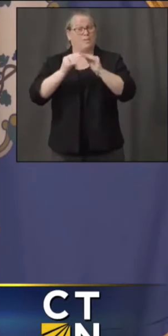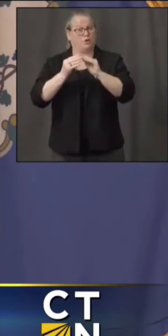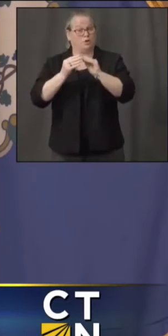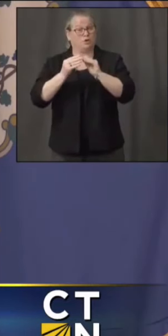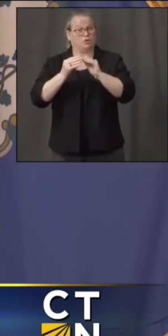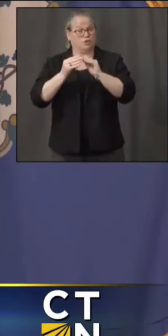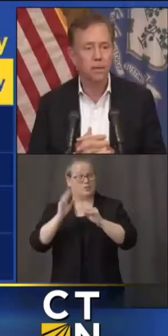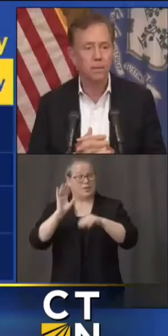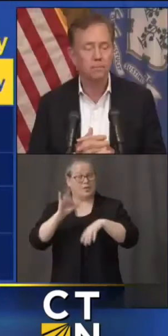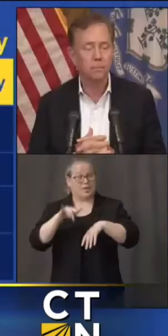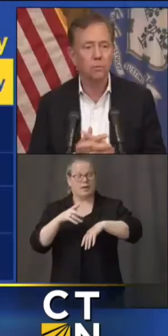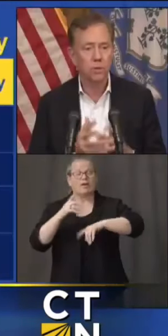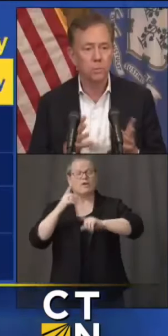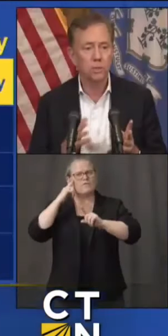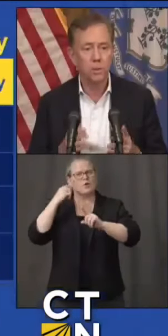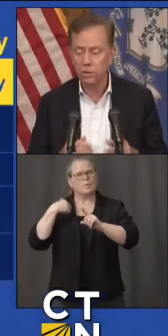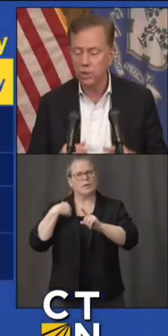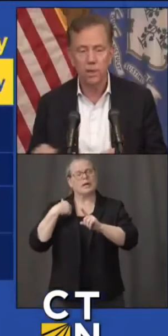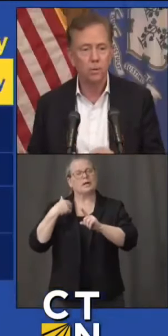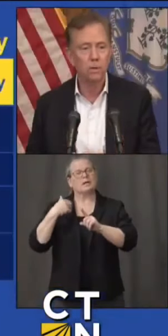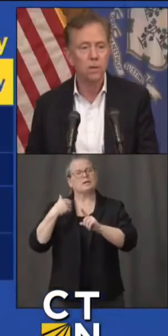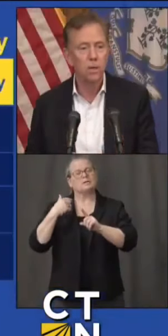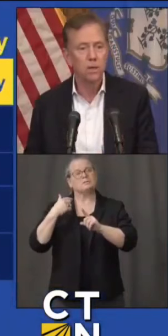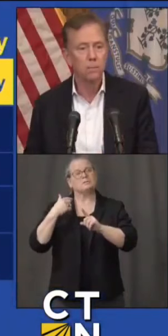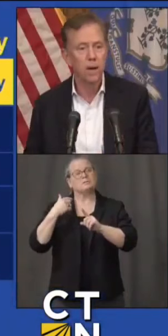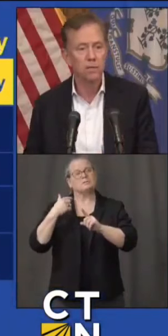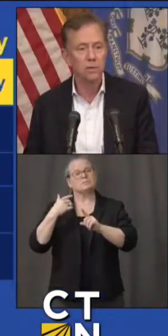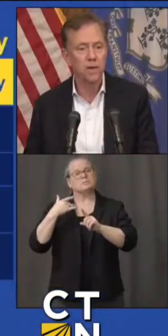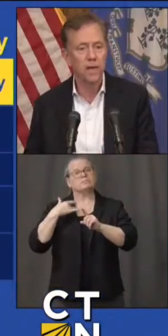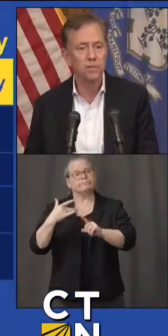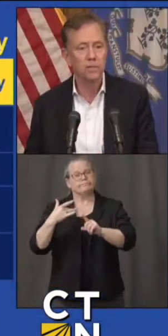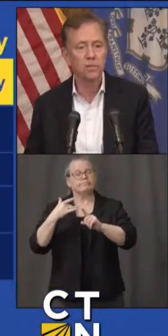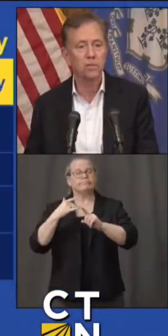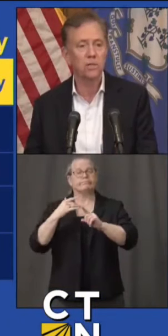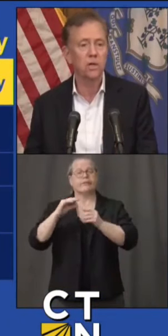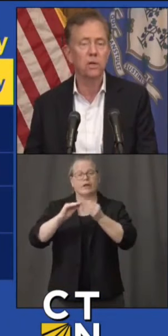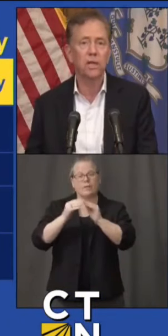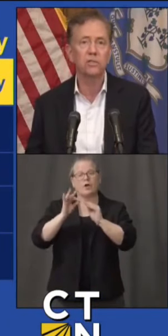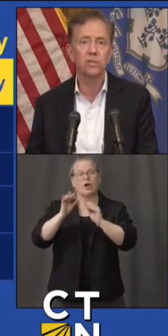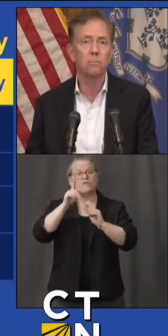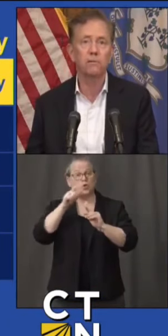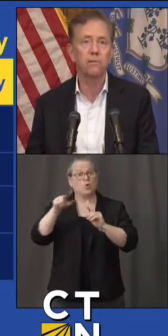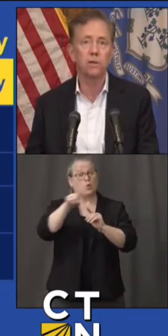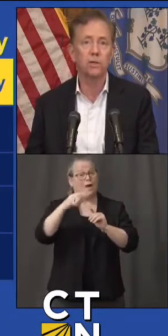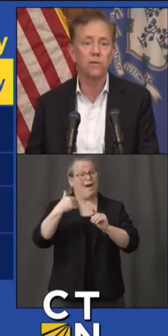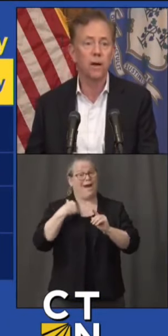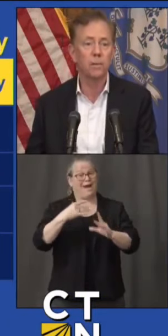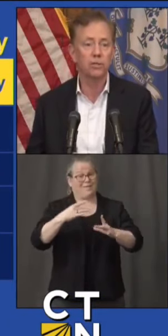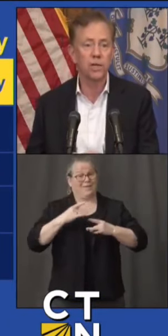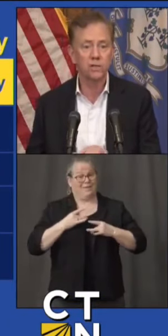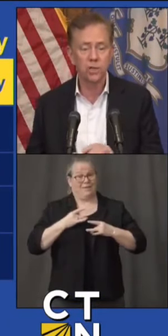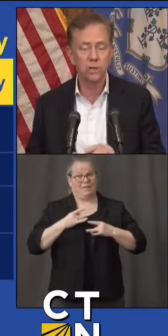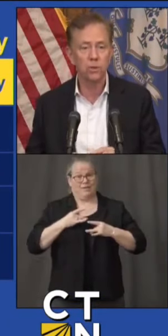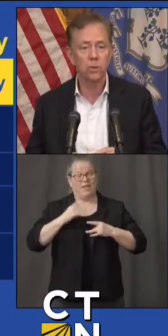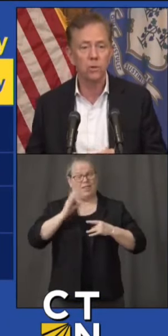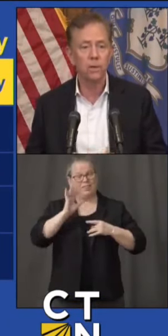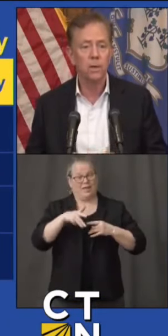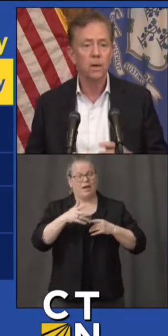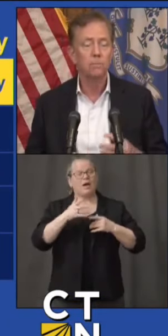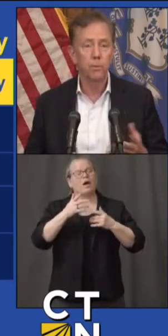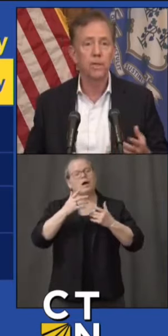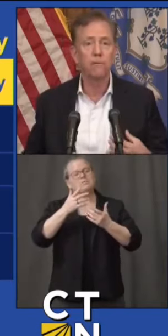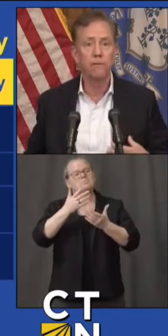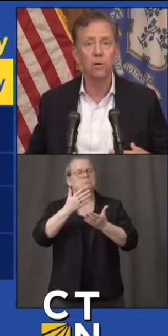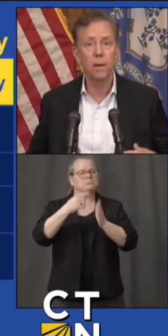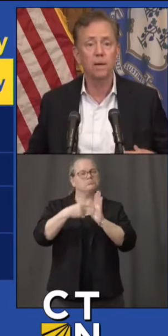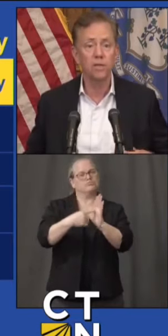me, I usually don't spend as much time on the positive cases because I tell you that's simply a function of how much testing we're doing. But